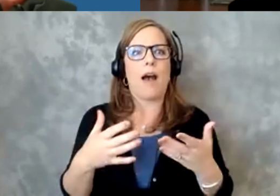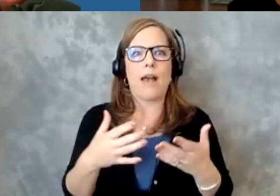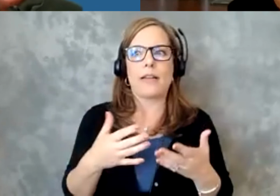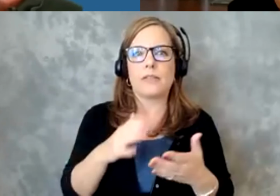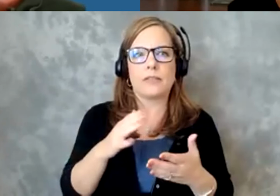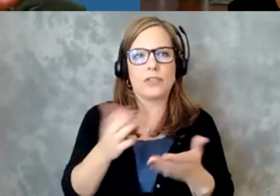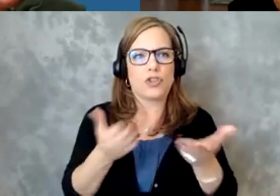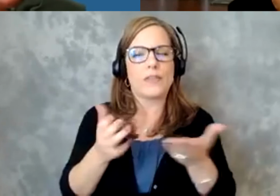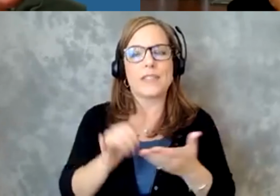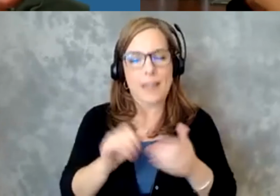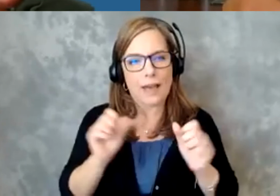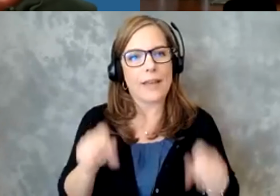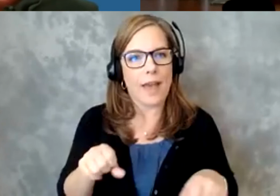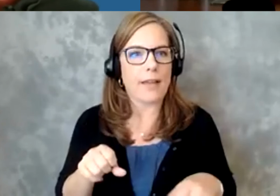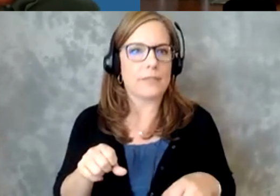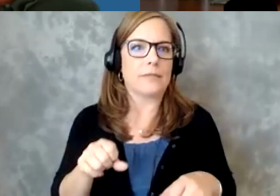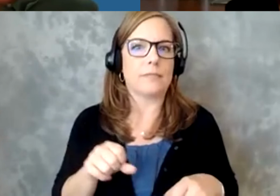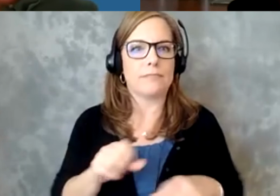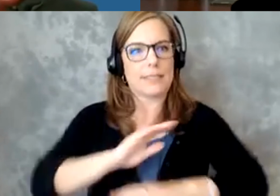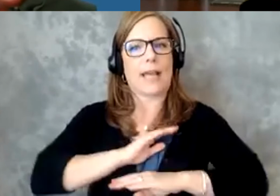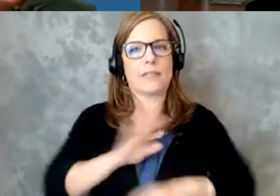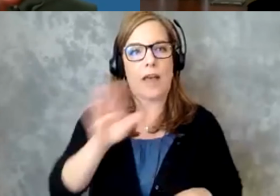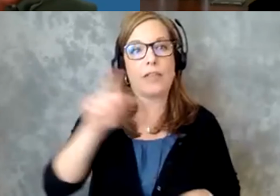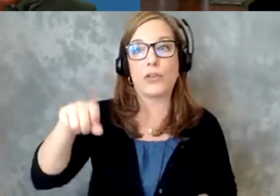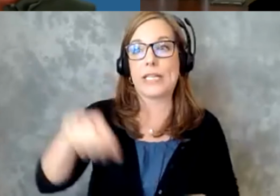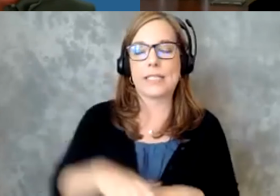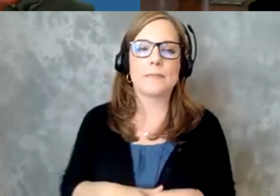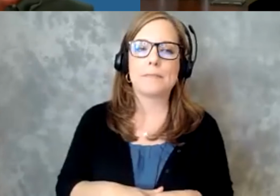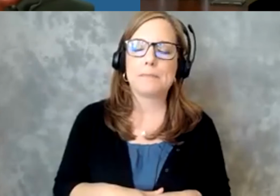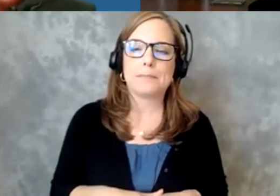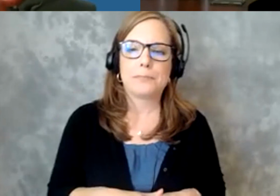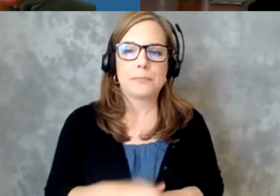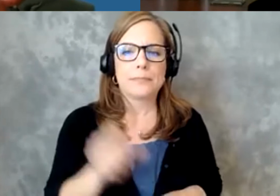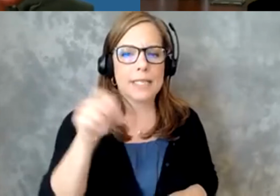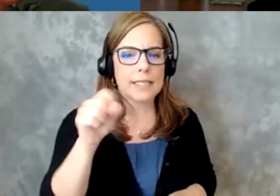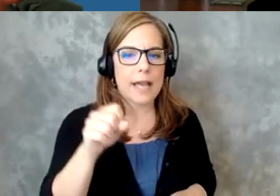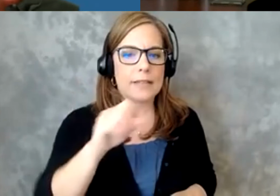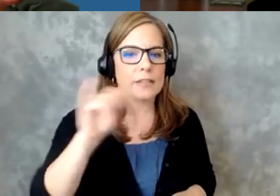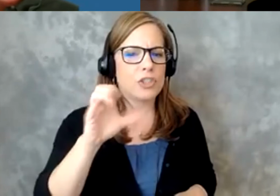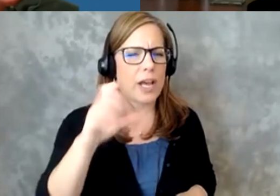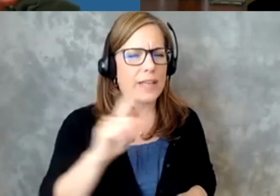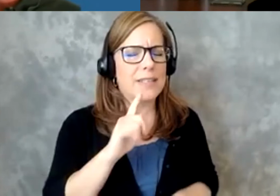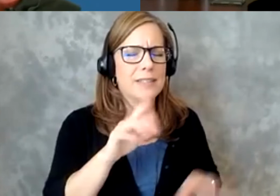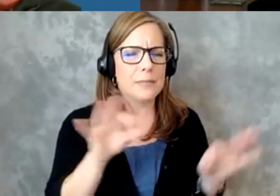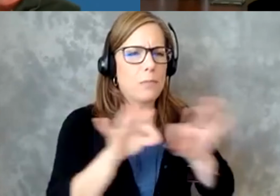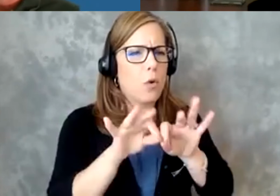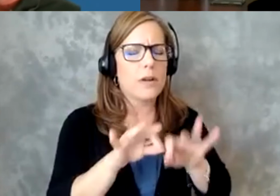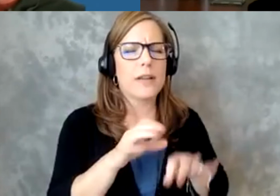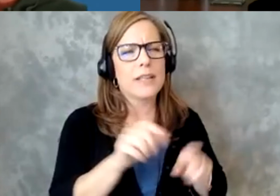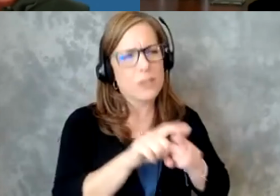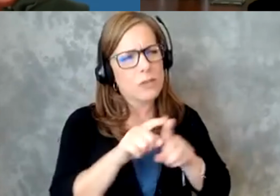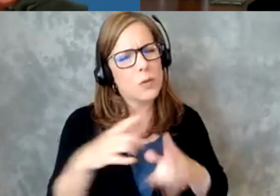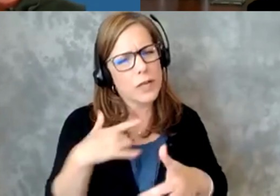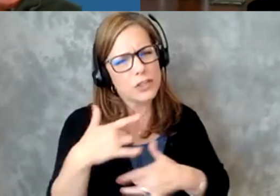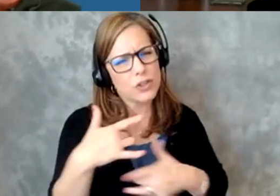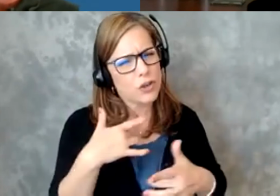and can provide the services they need? Yeah, no, it's a particular importance and also concern, I think, in the